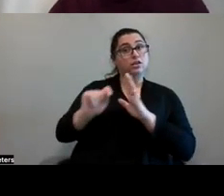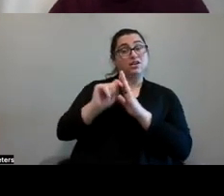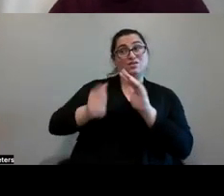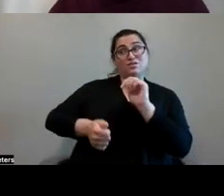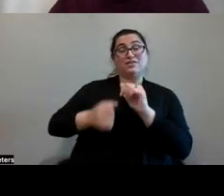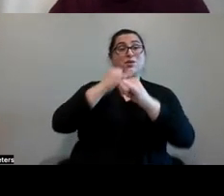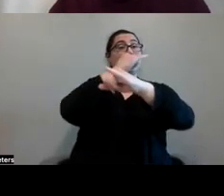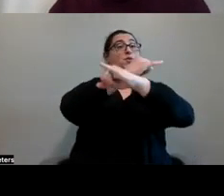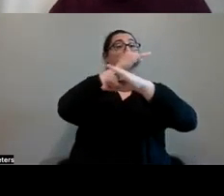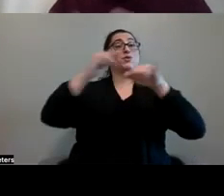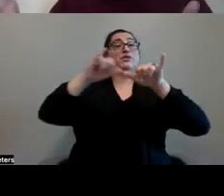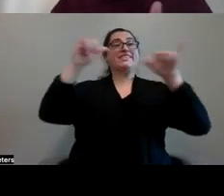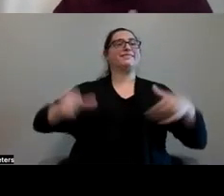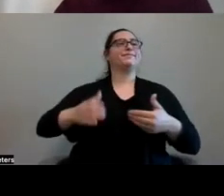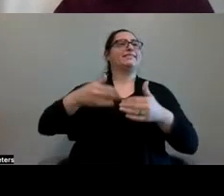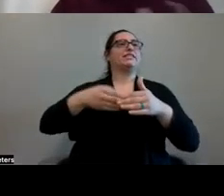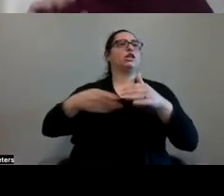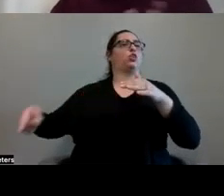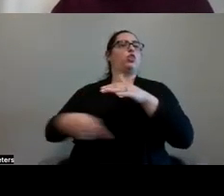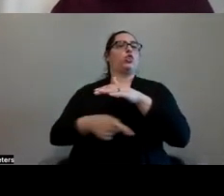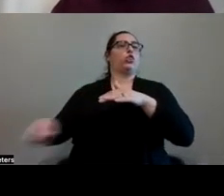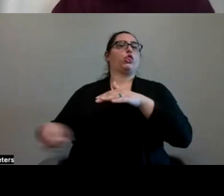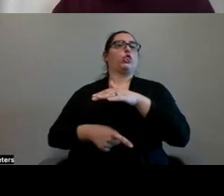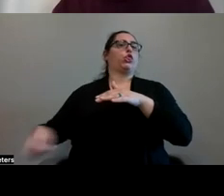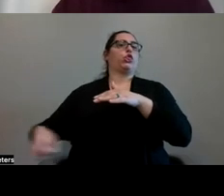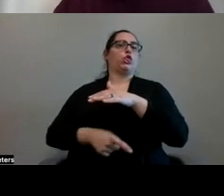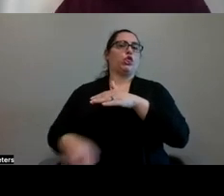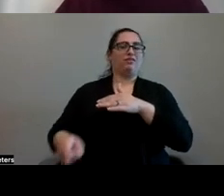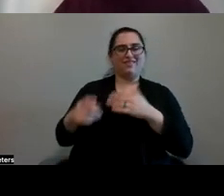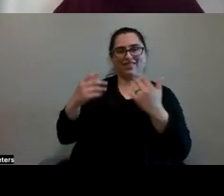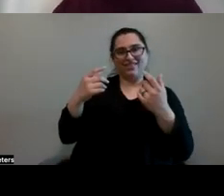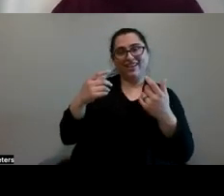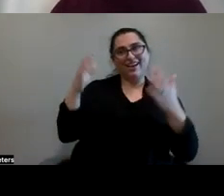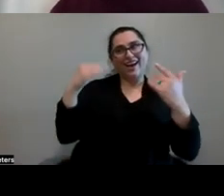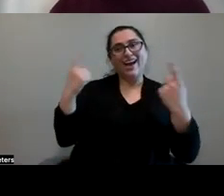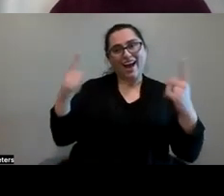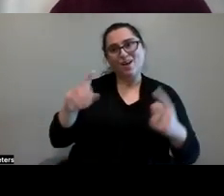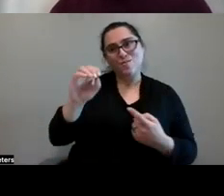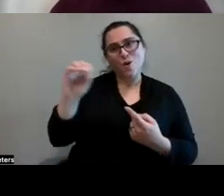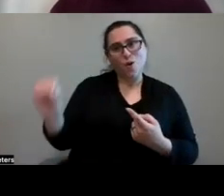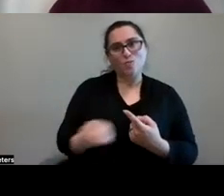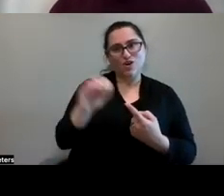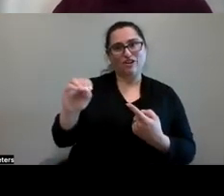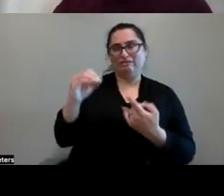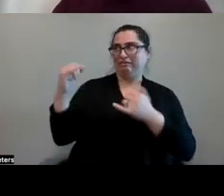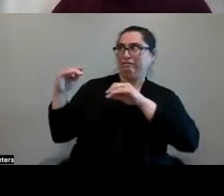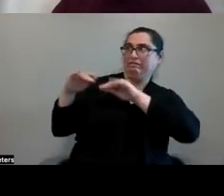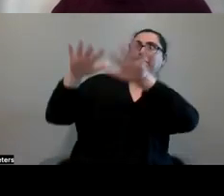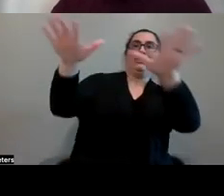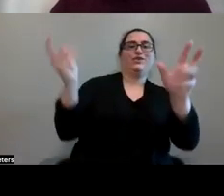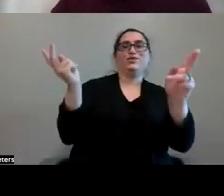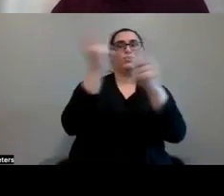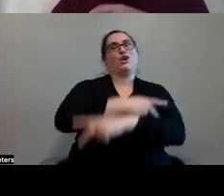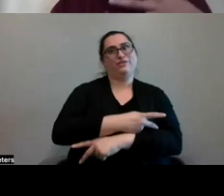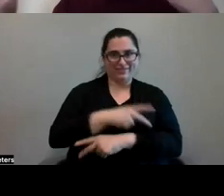variant of SARS-CoV-2 prior to Omicron. Then Omicron kind of just made the affinity bad, but maybe we're still a little bit better.